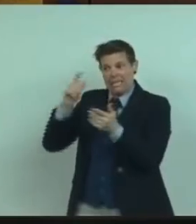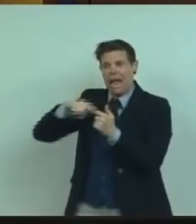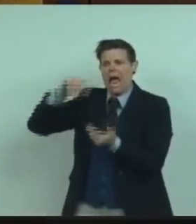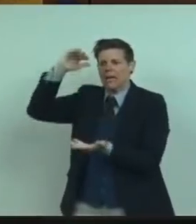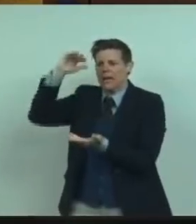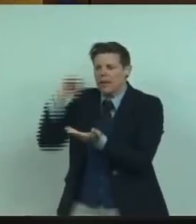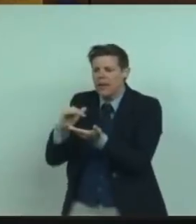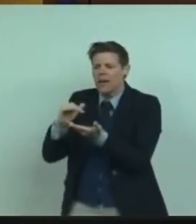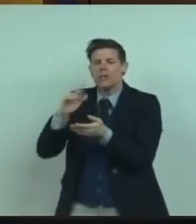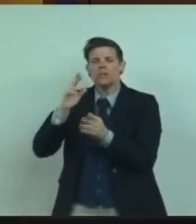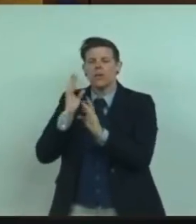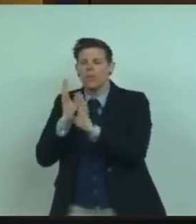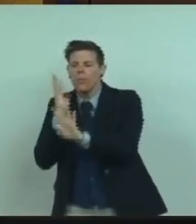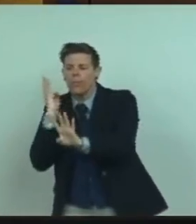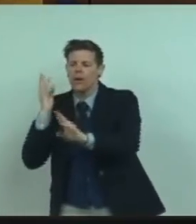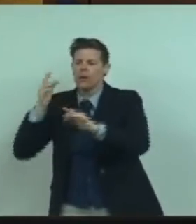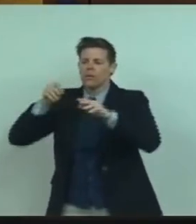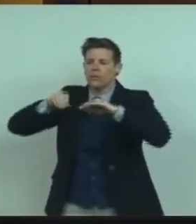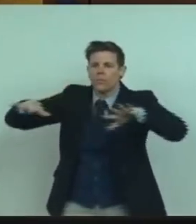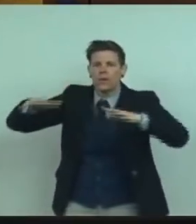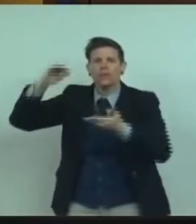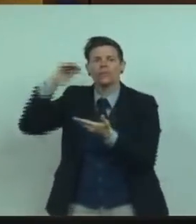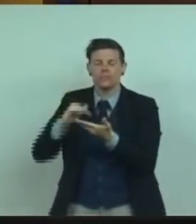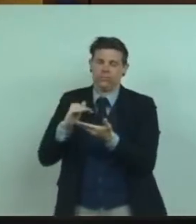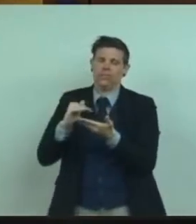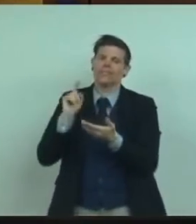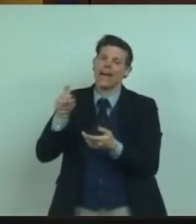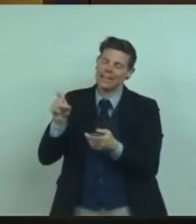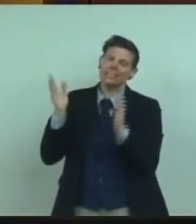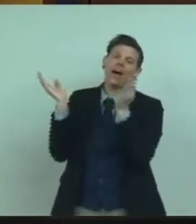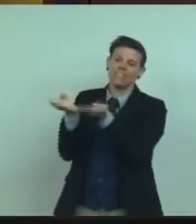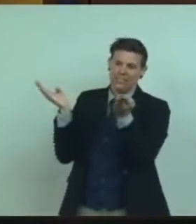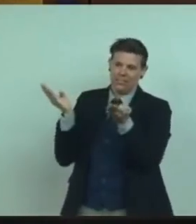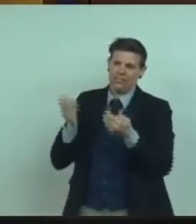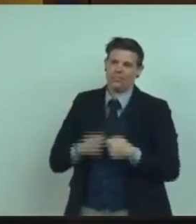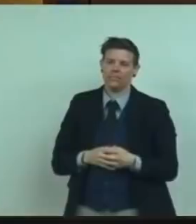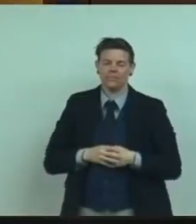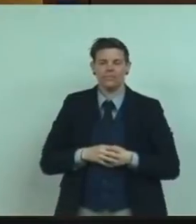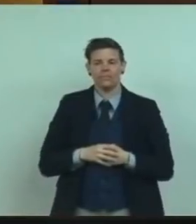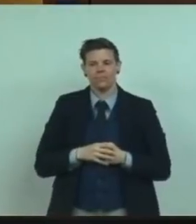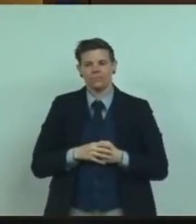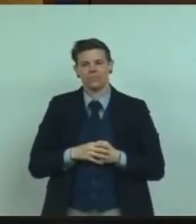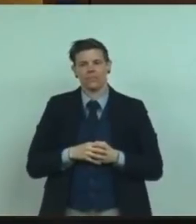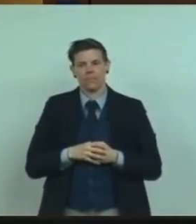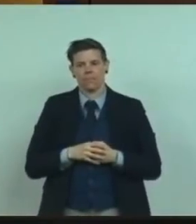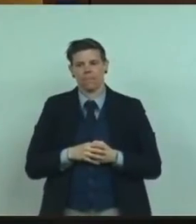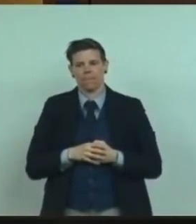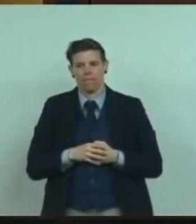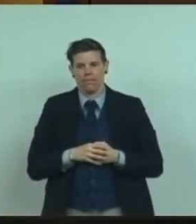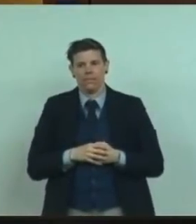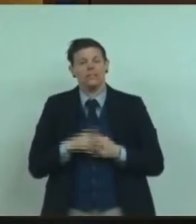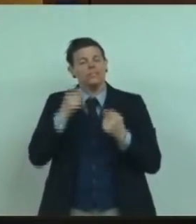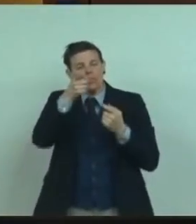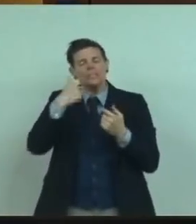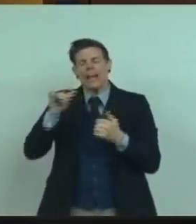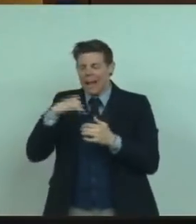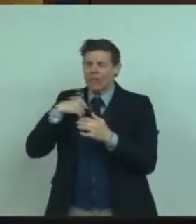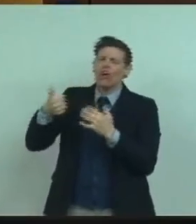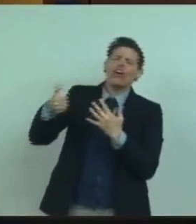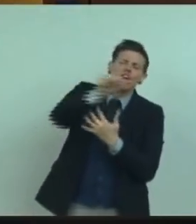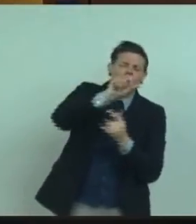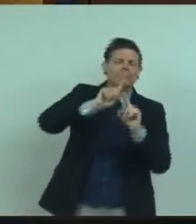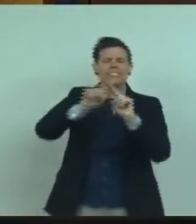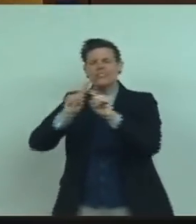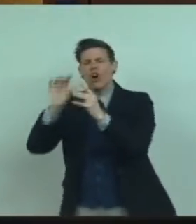anything different, anything and everything is on the table. But given that chart that you saw about doubling